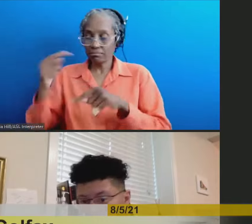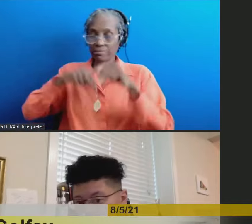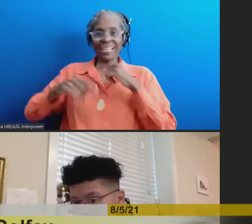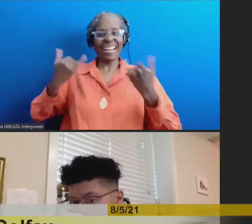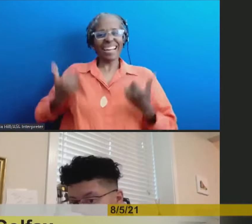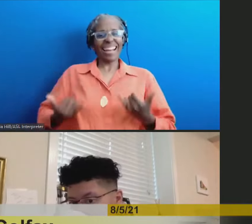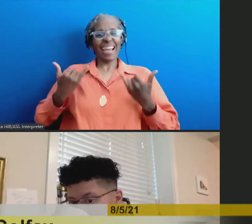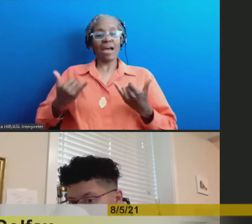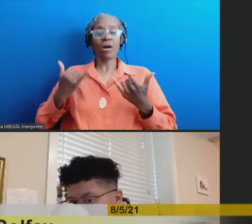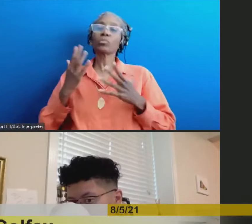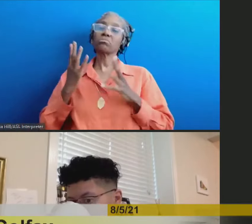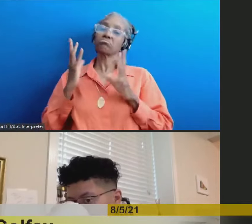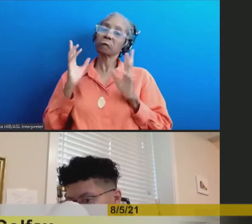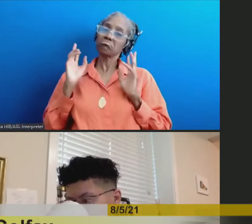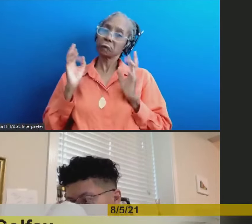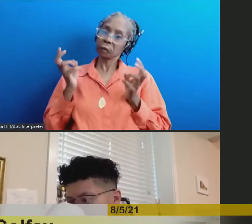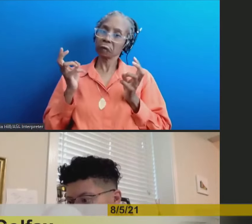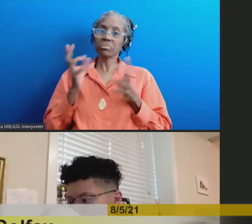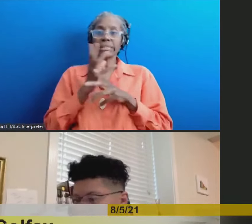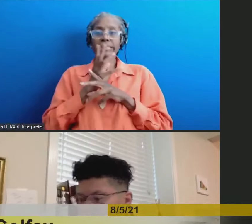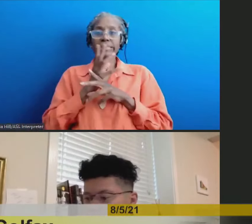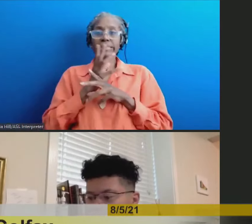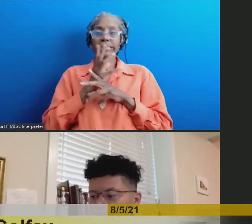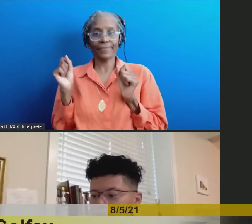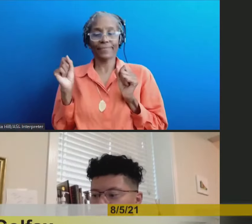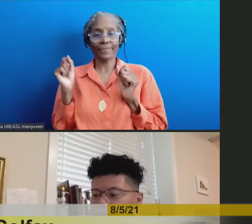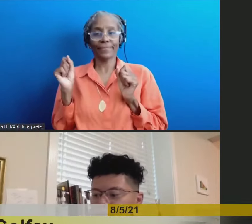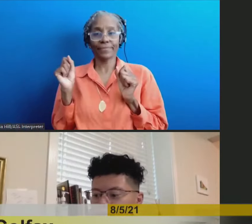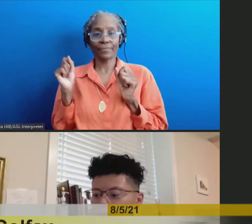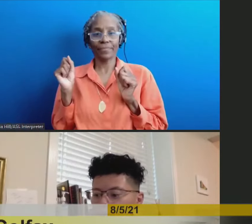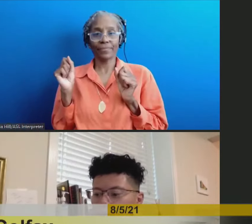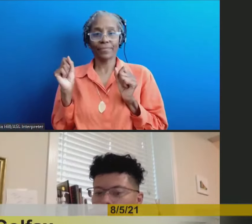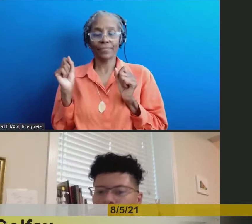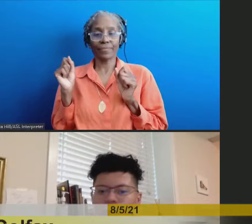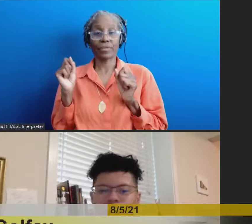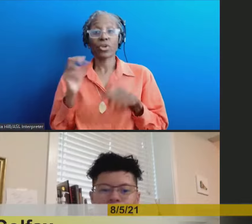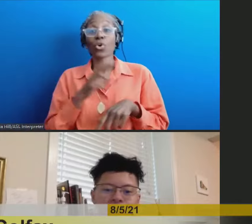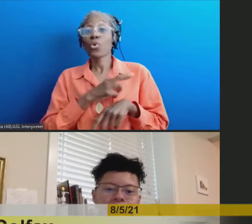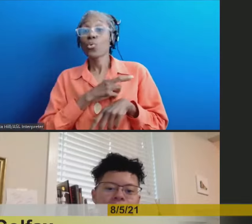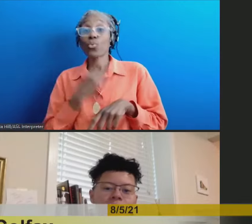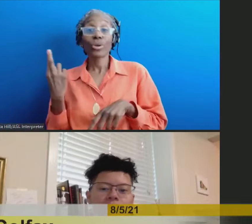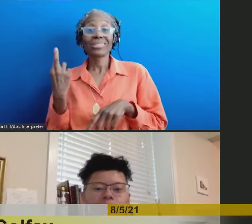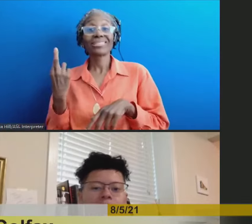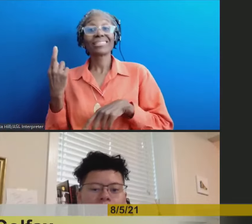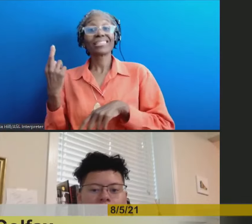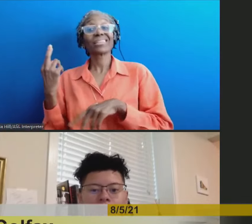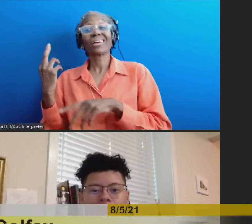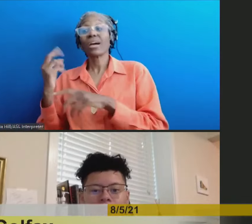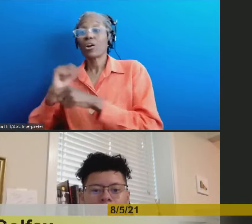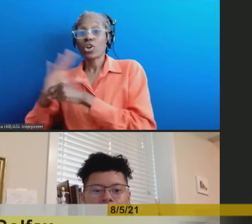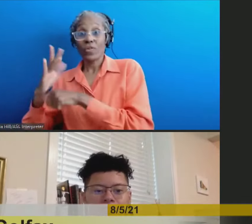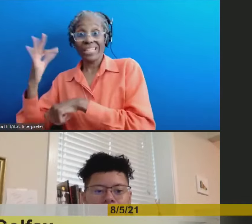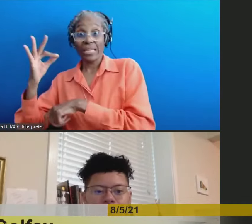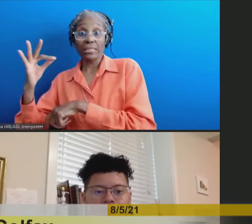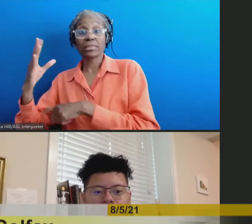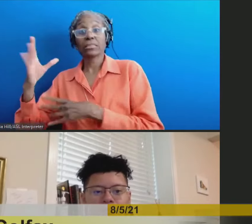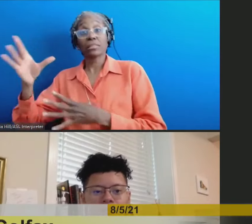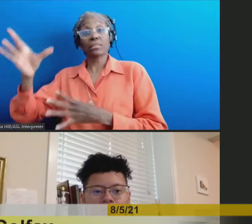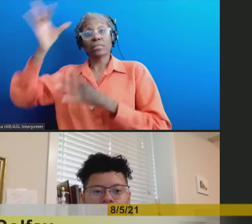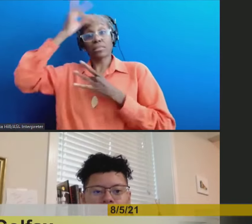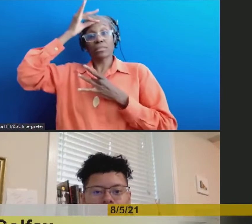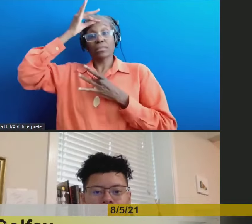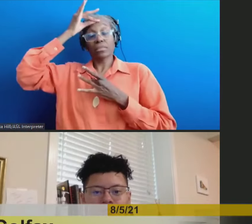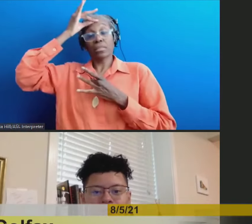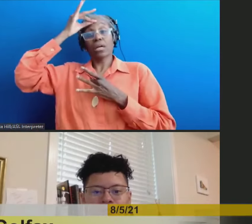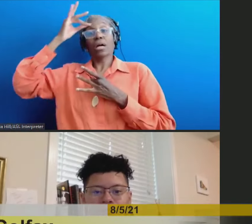vaccines are safe, and the risk of long-term complications from COVID-19